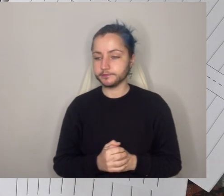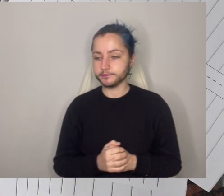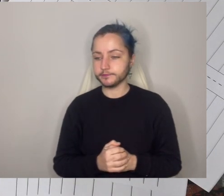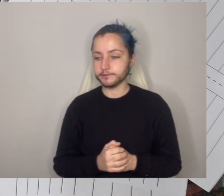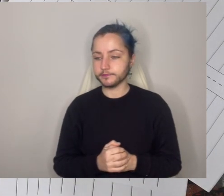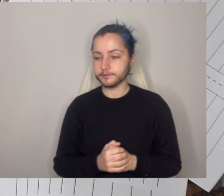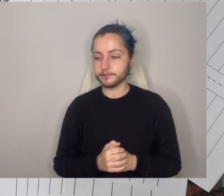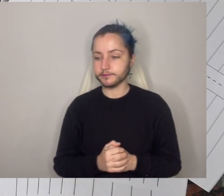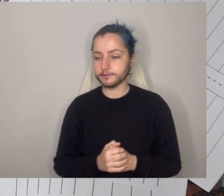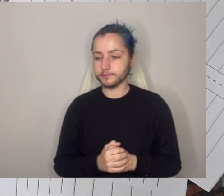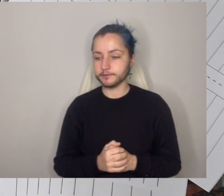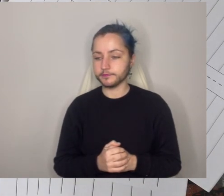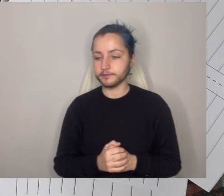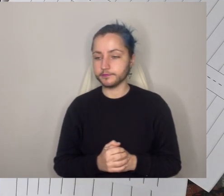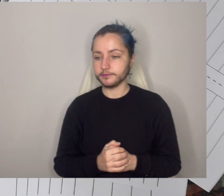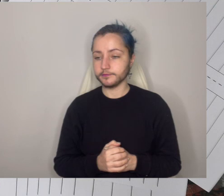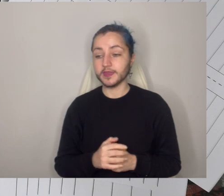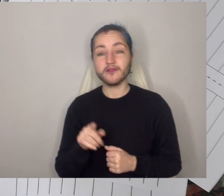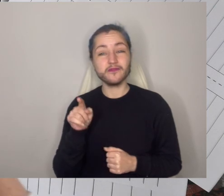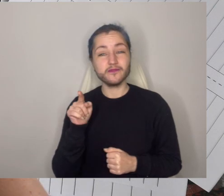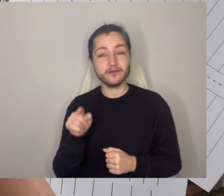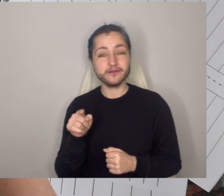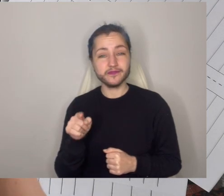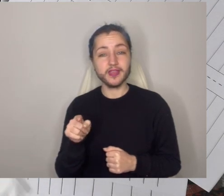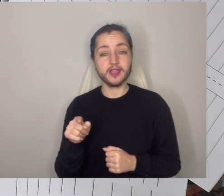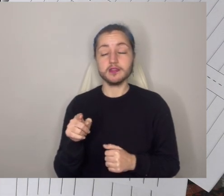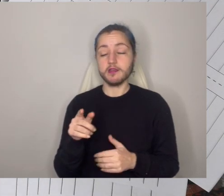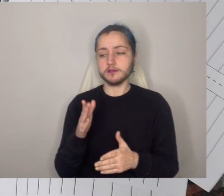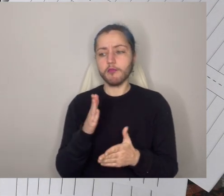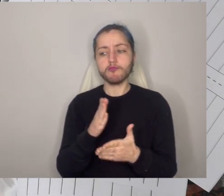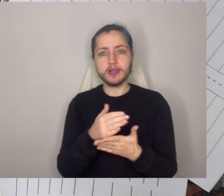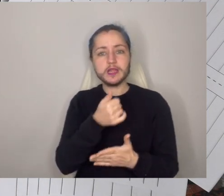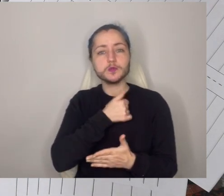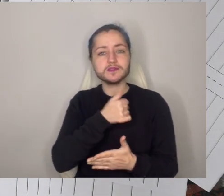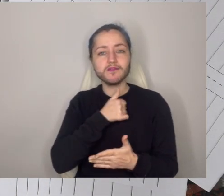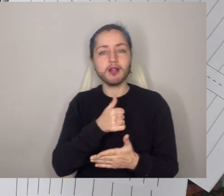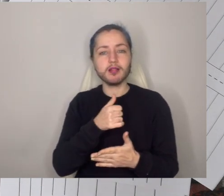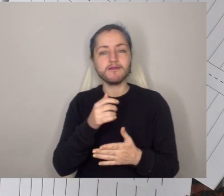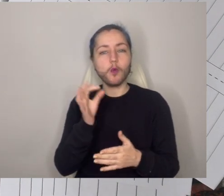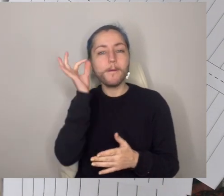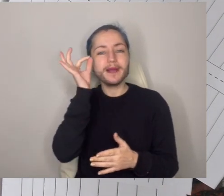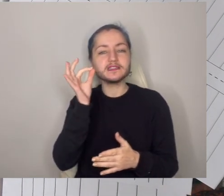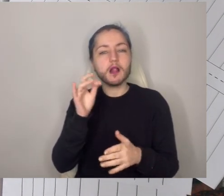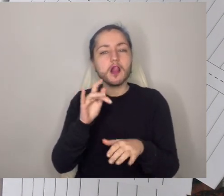And 1 centimetre from the side from the opposite edge. So